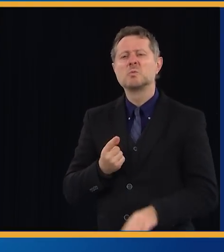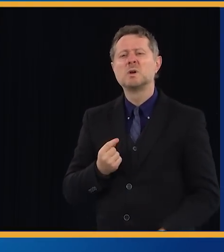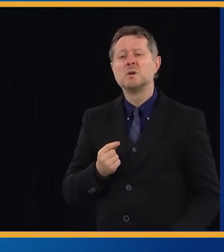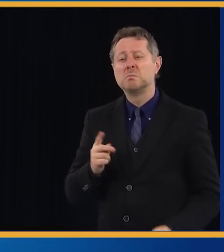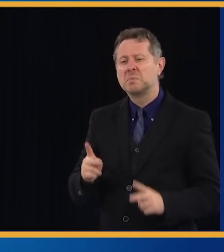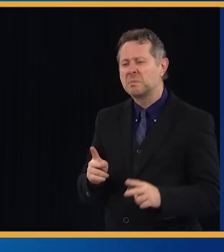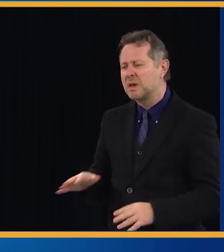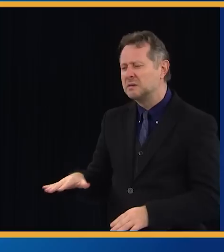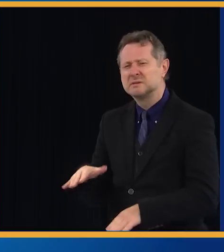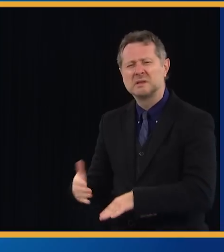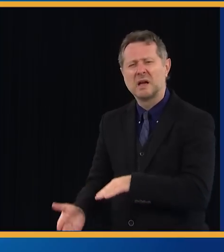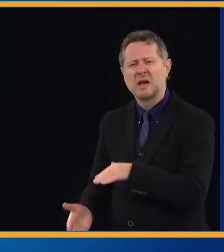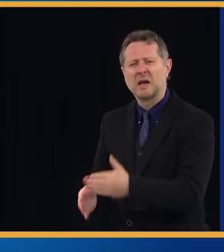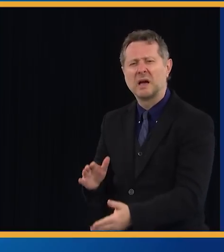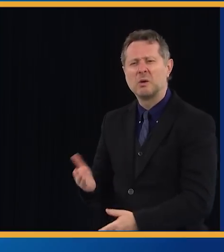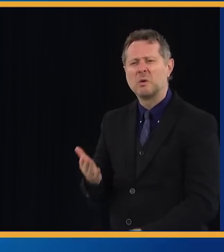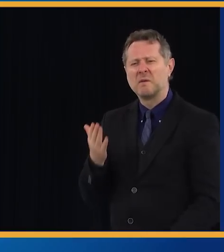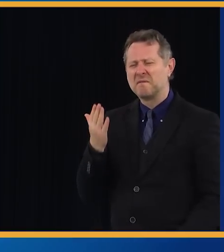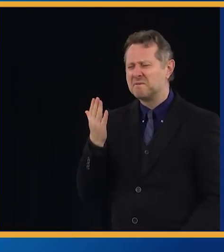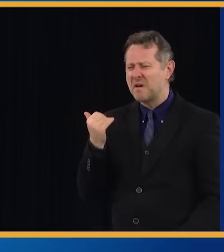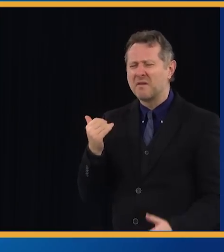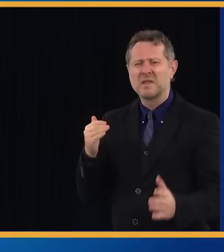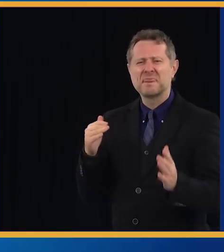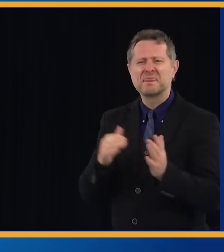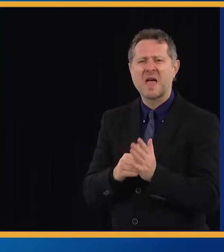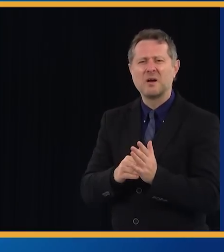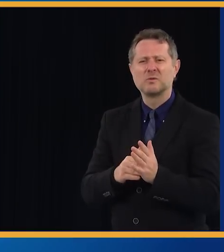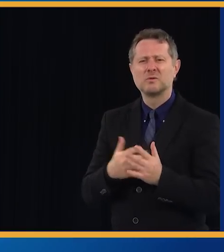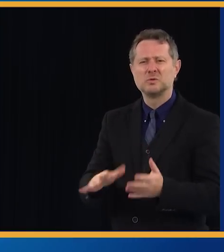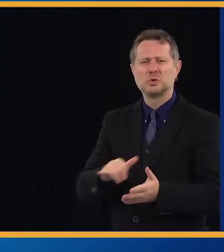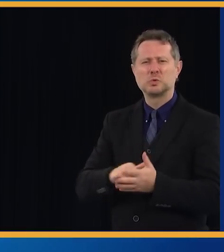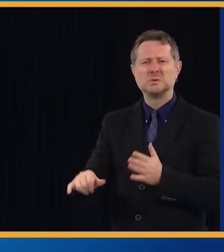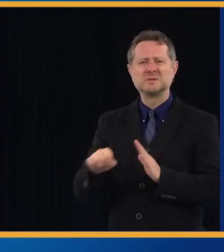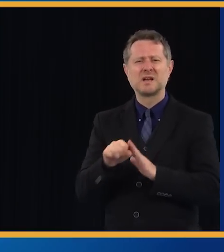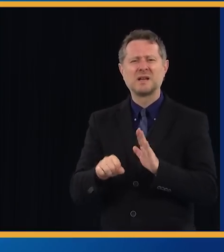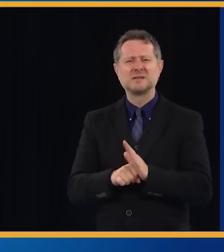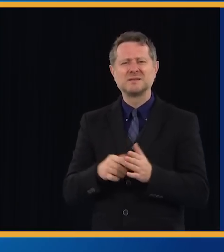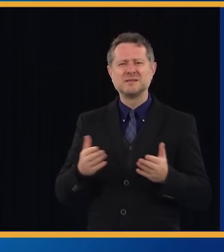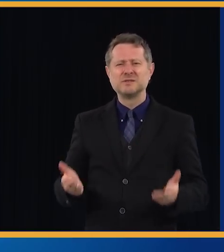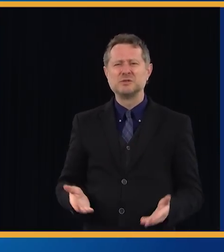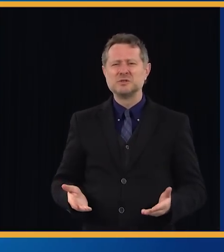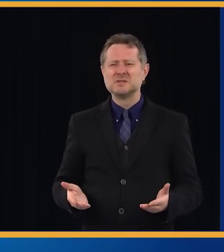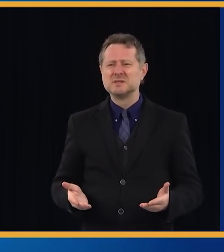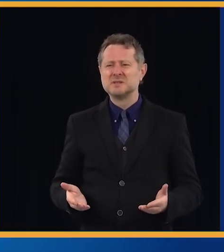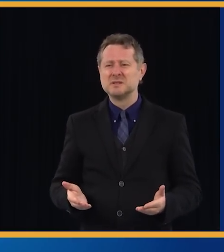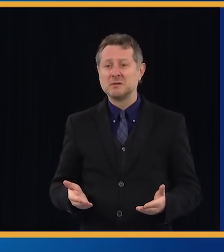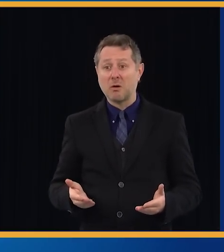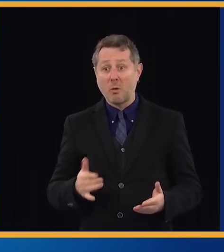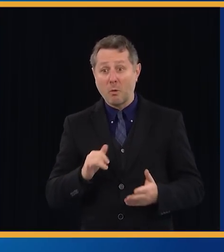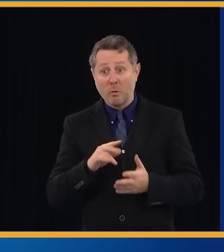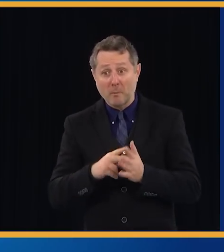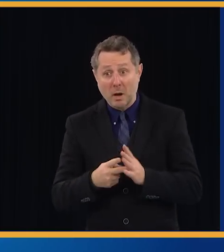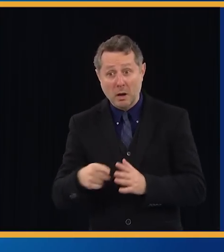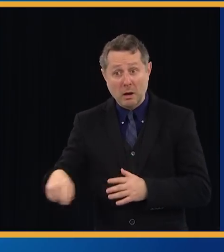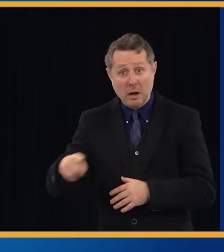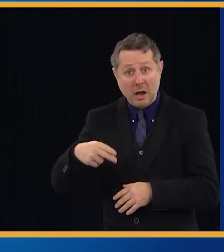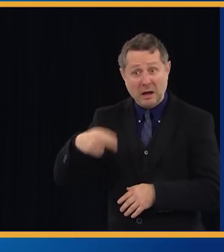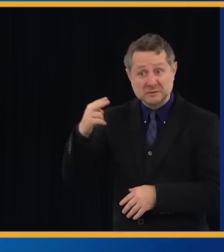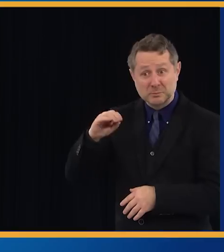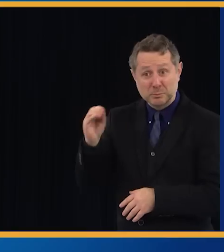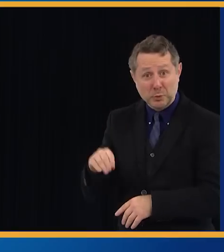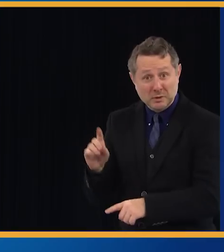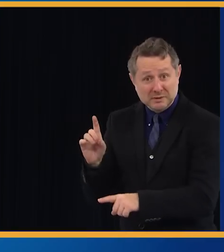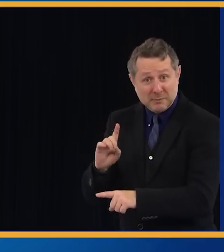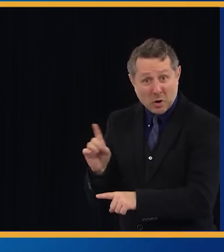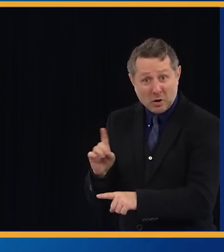15,000 people died in New York, but they were predominantly Democrats. So why should we help